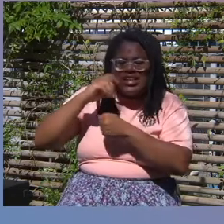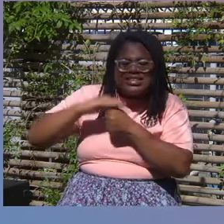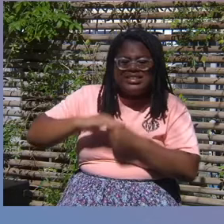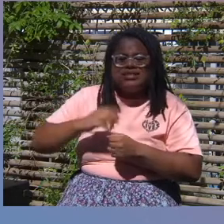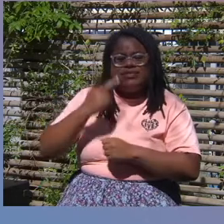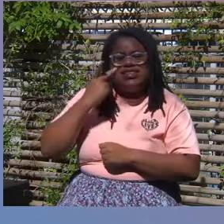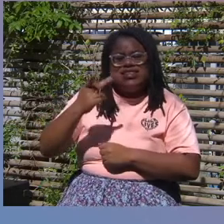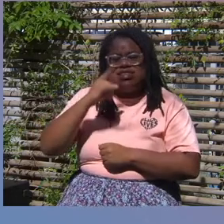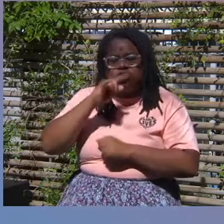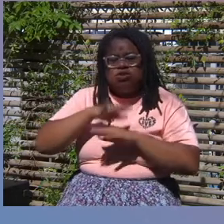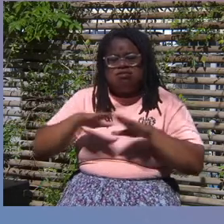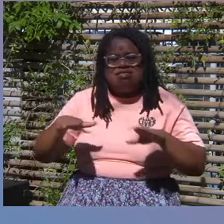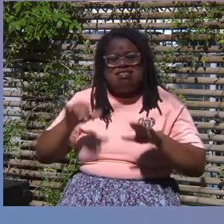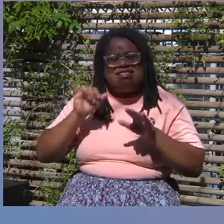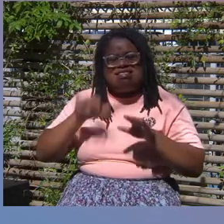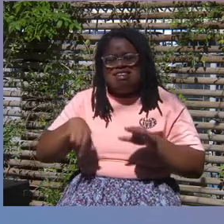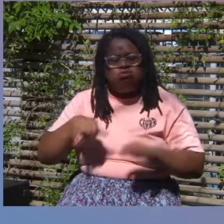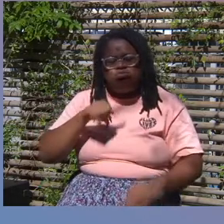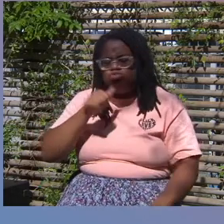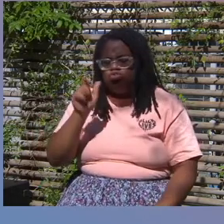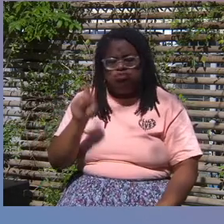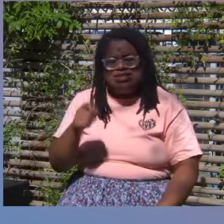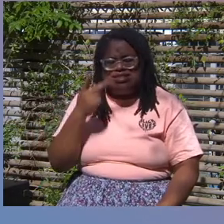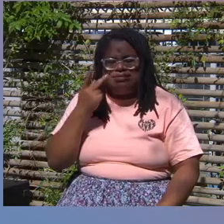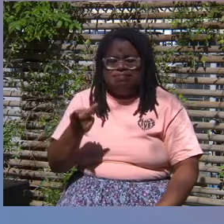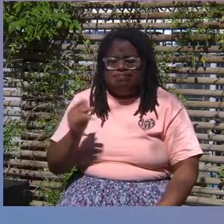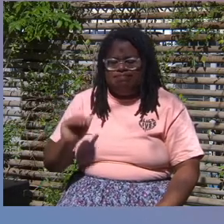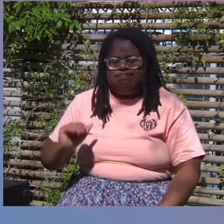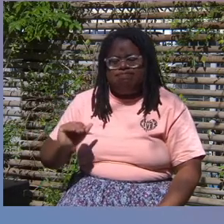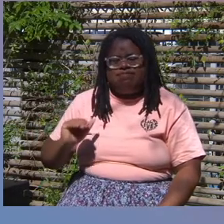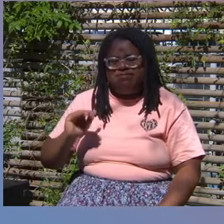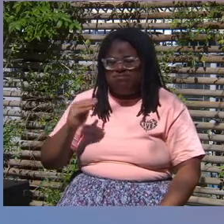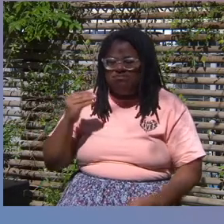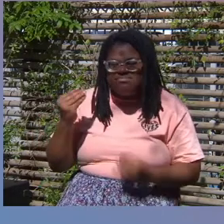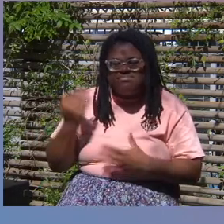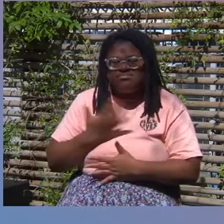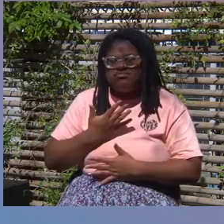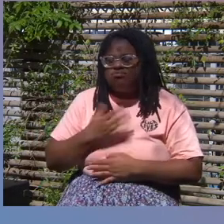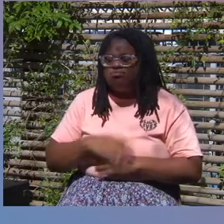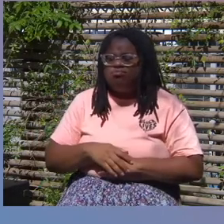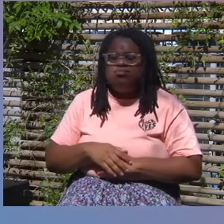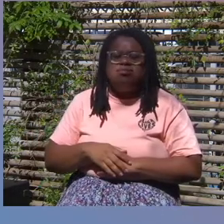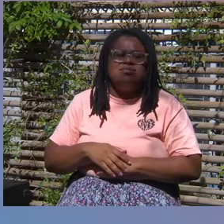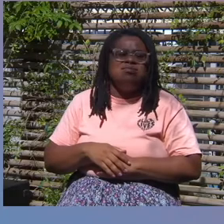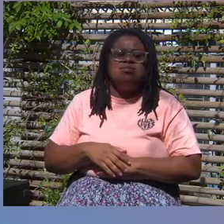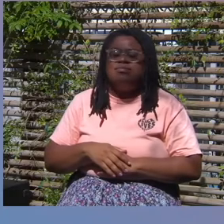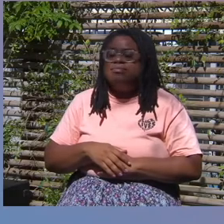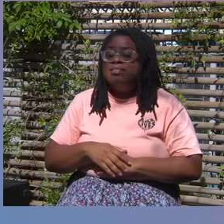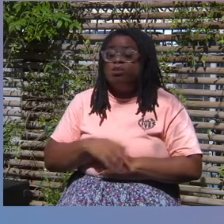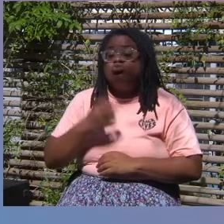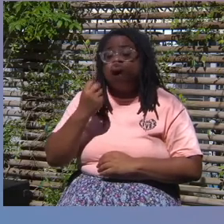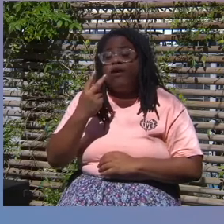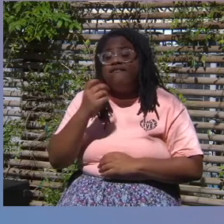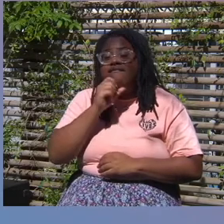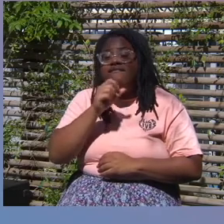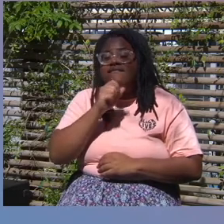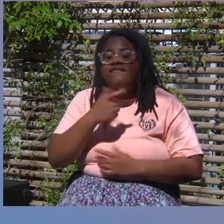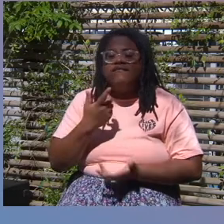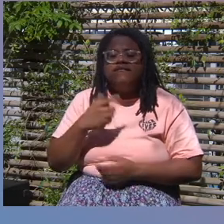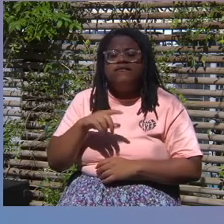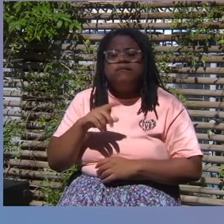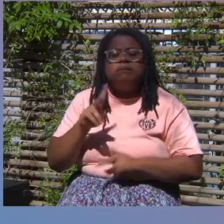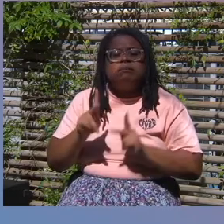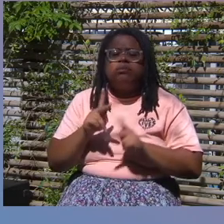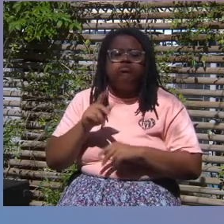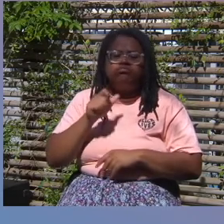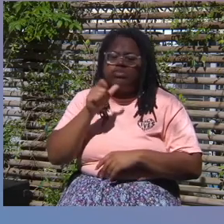child that children shouldn't see. Mm. Horrors at like 12 years old that children should